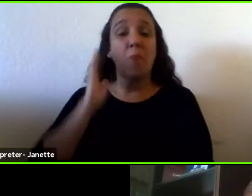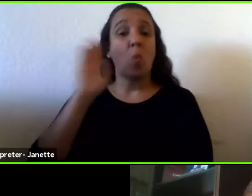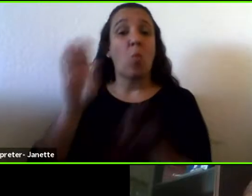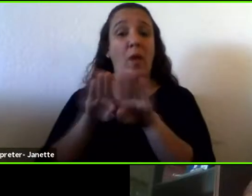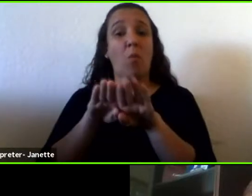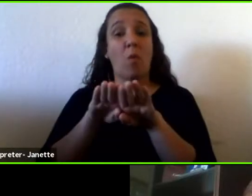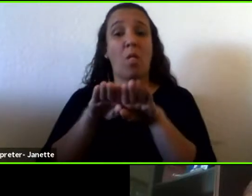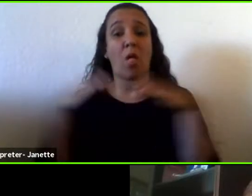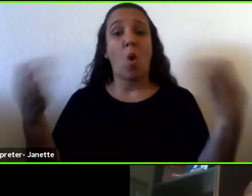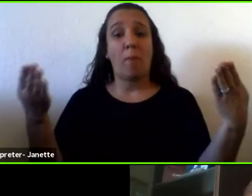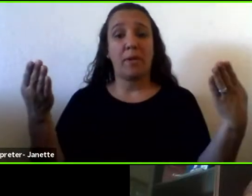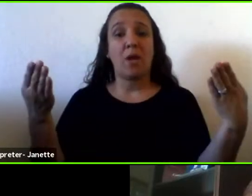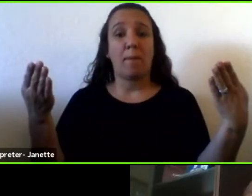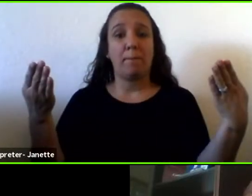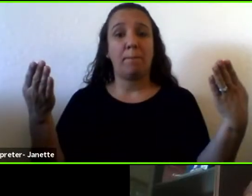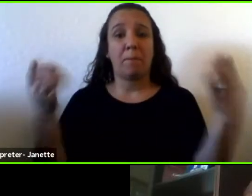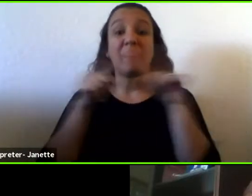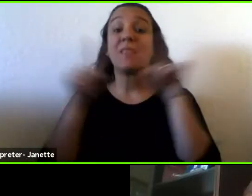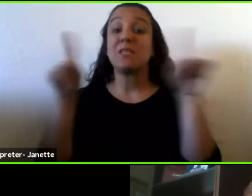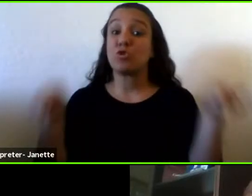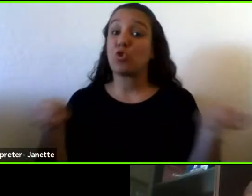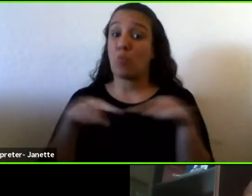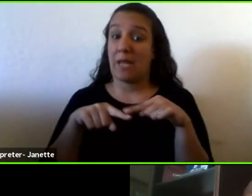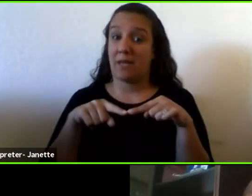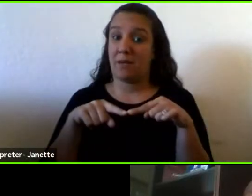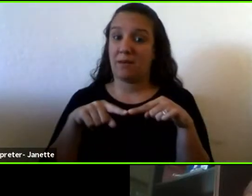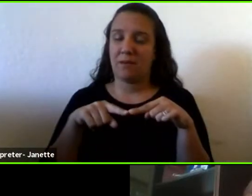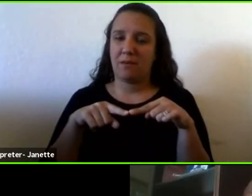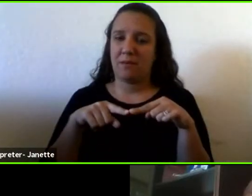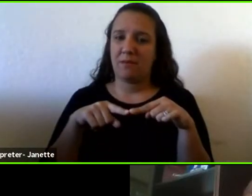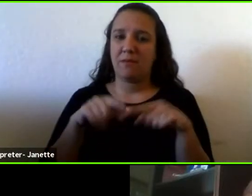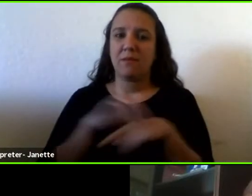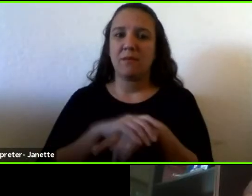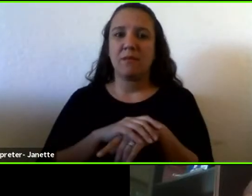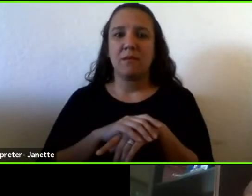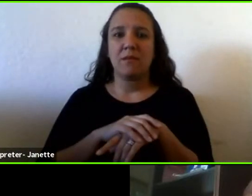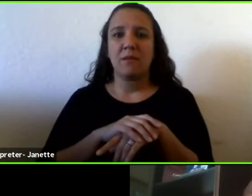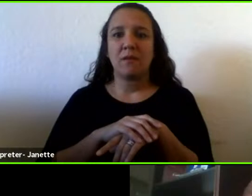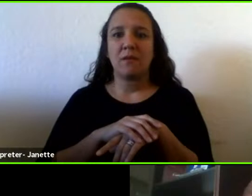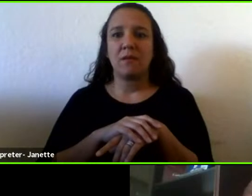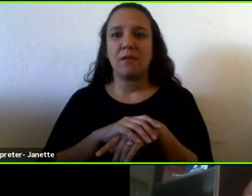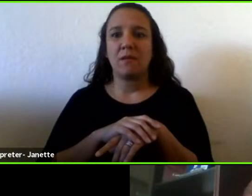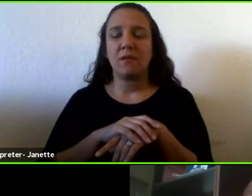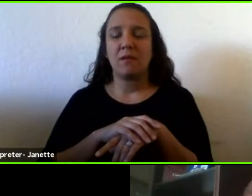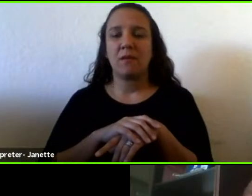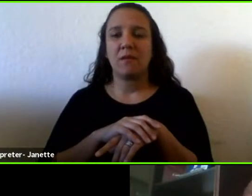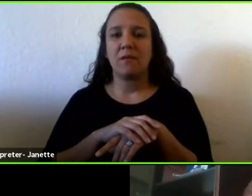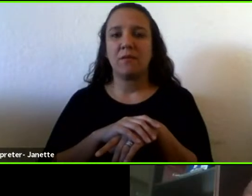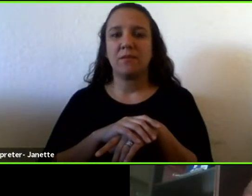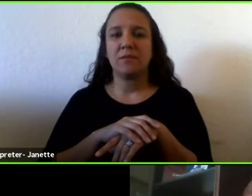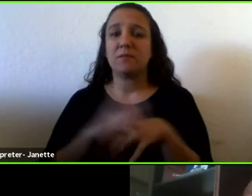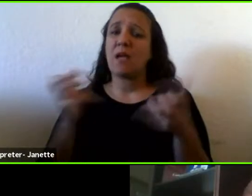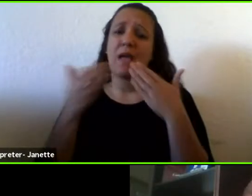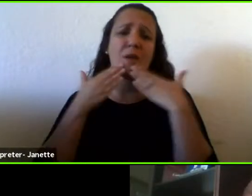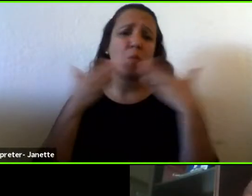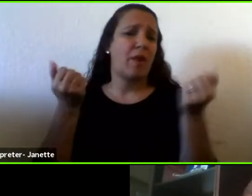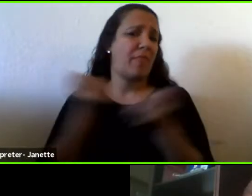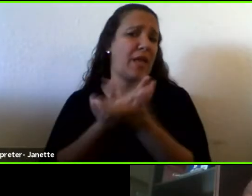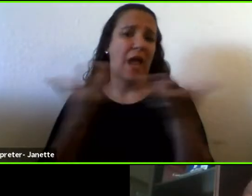the screen, not the floor, but the screen in order for anyone to share. And I want to thank everyone that